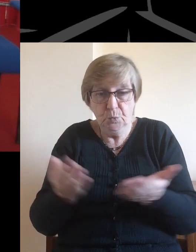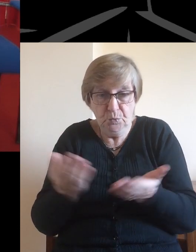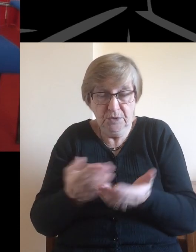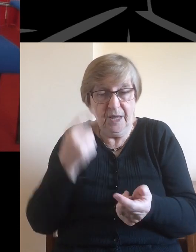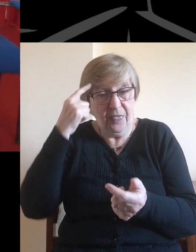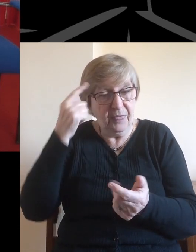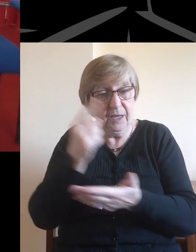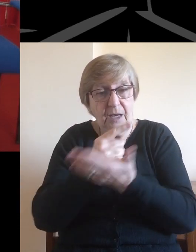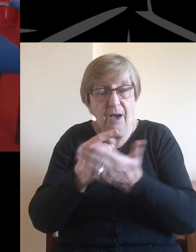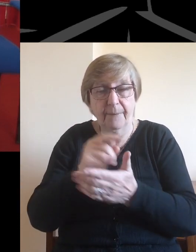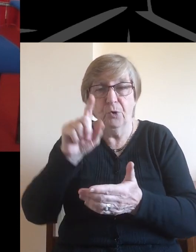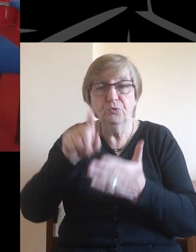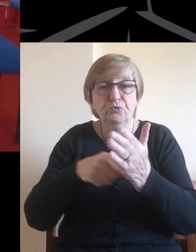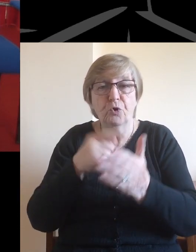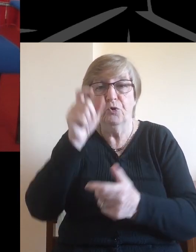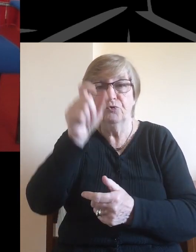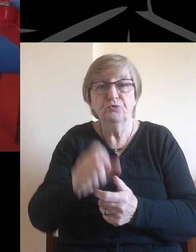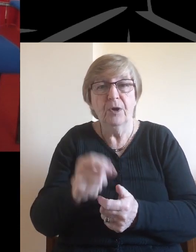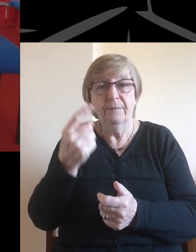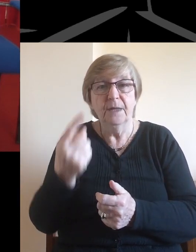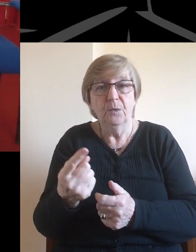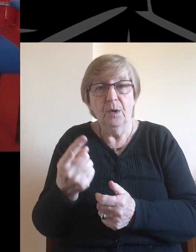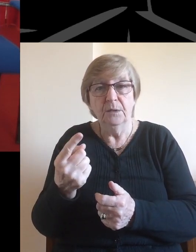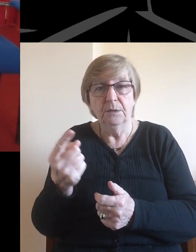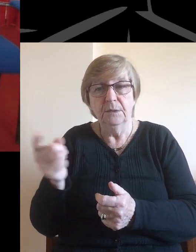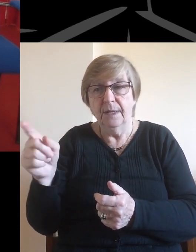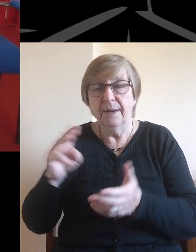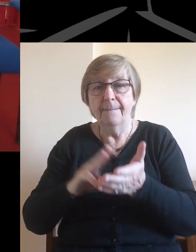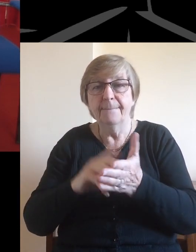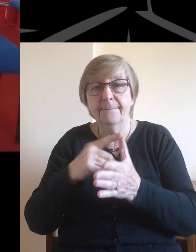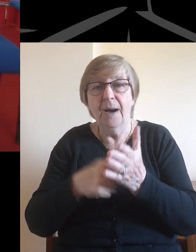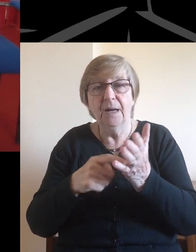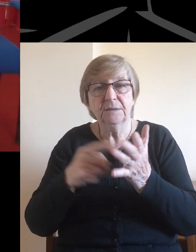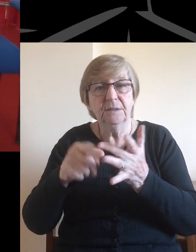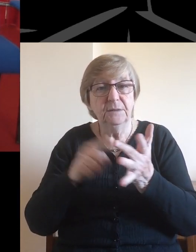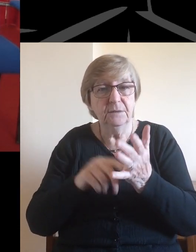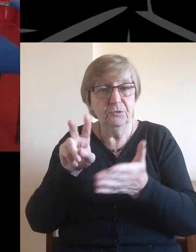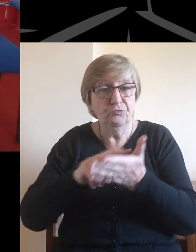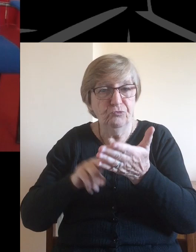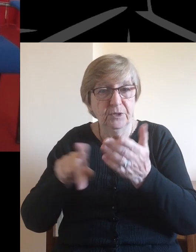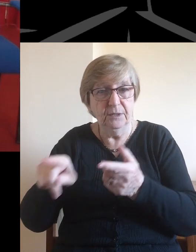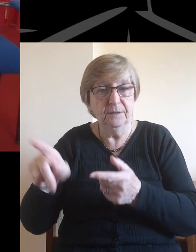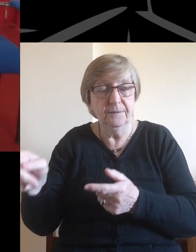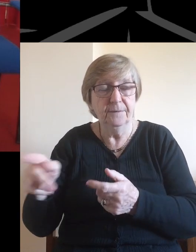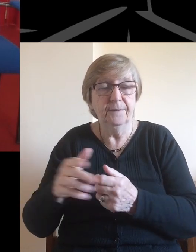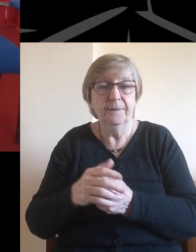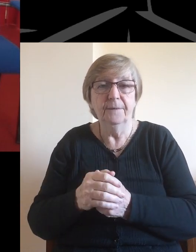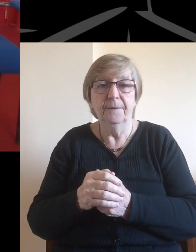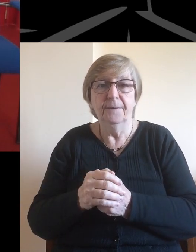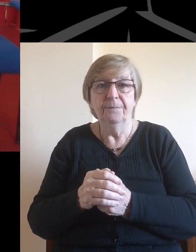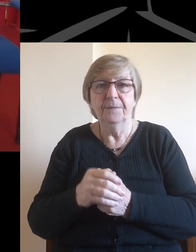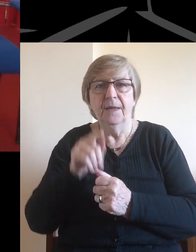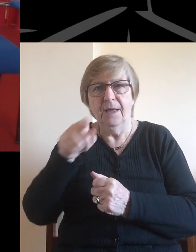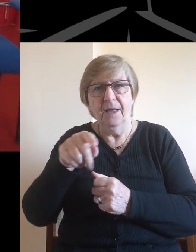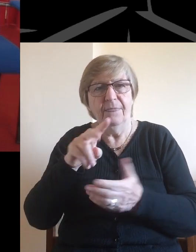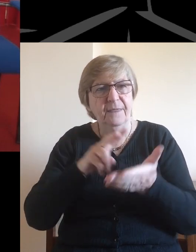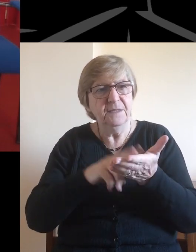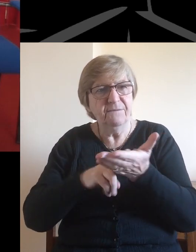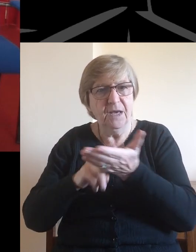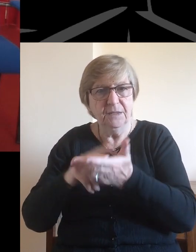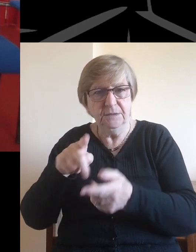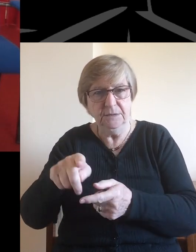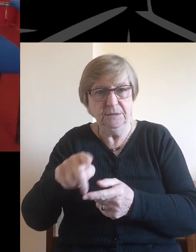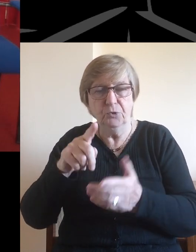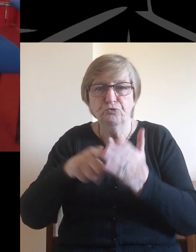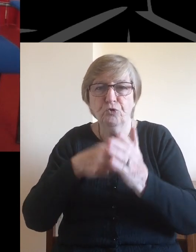there this morning, and it's why we had Martin reading that passage for us. In these verses in